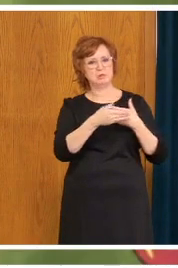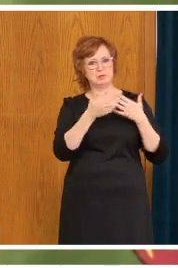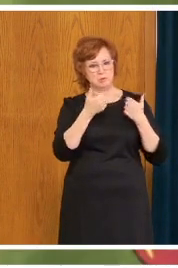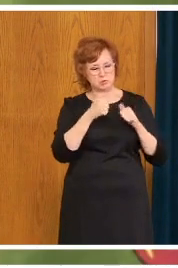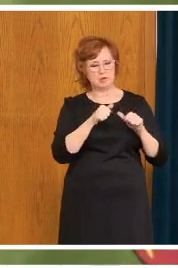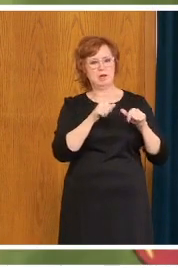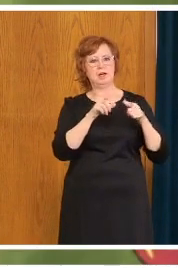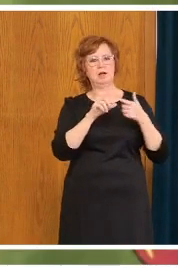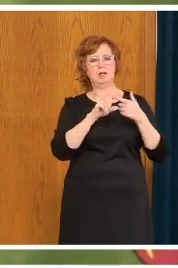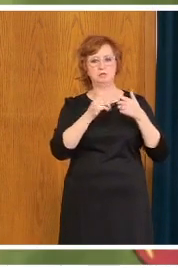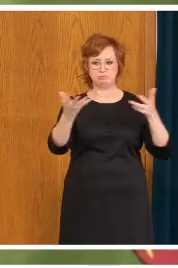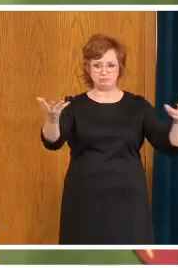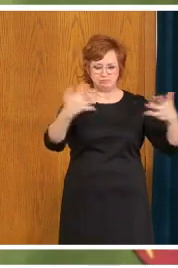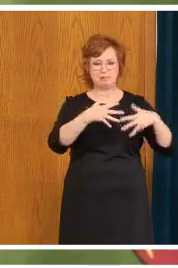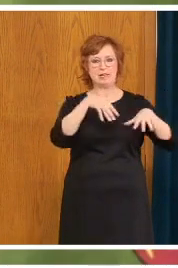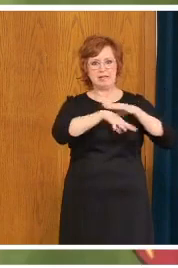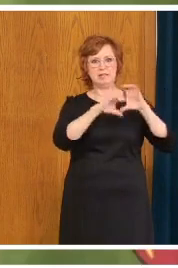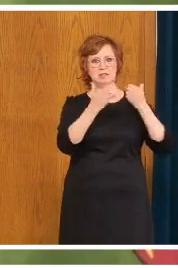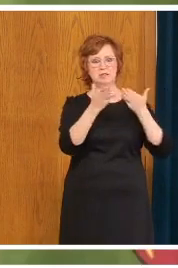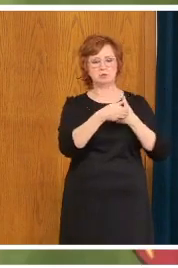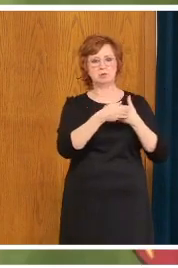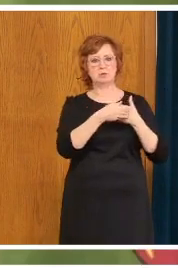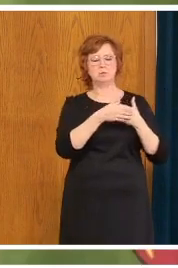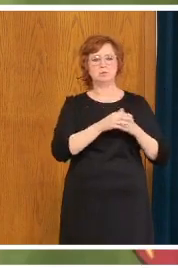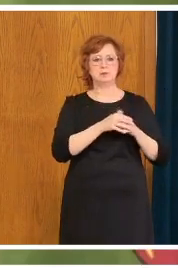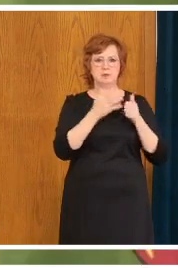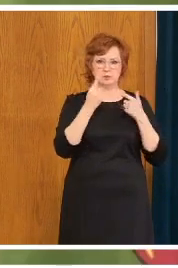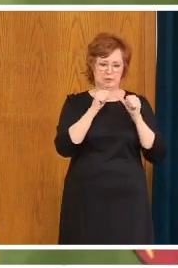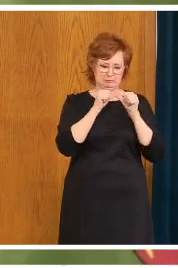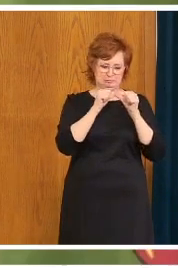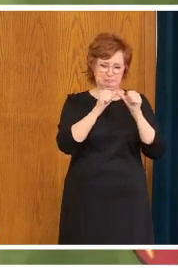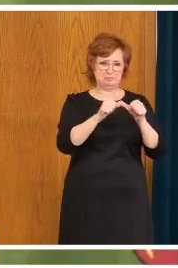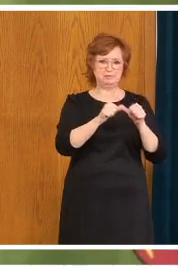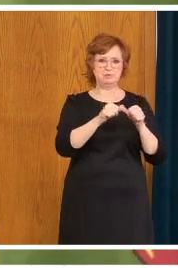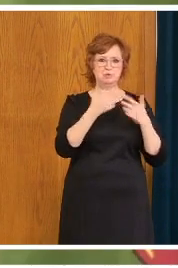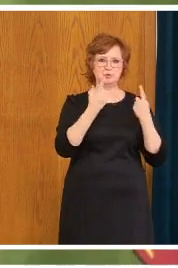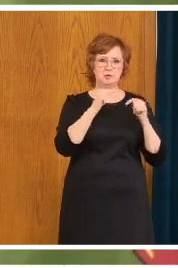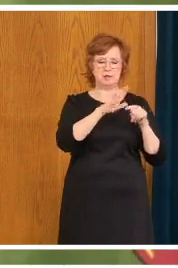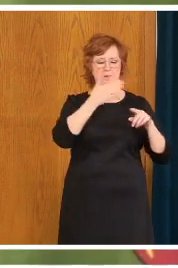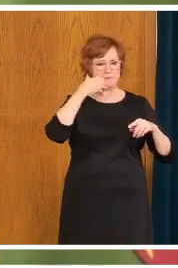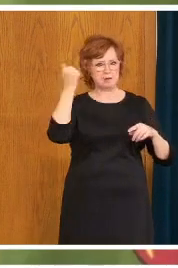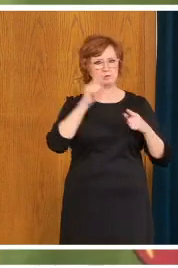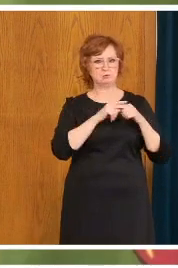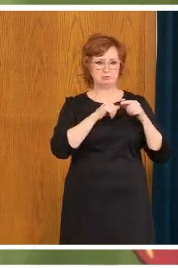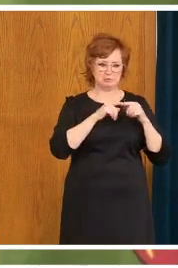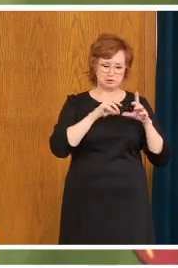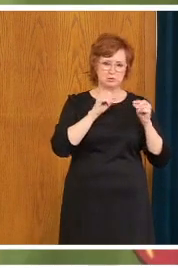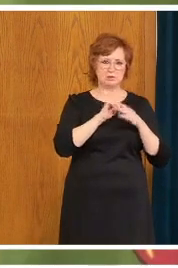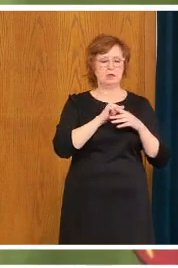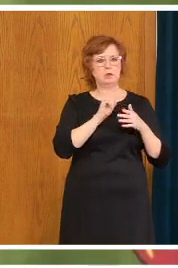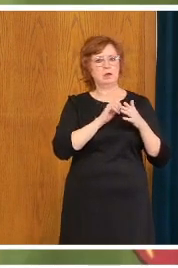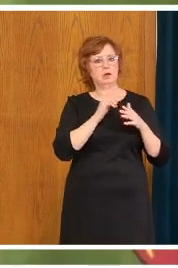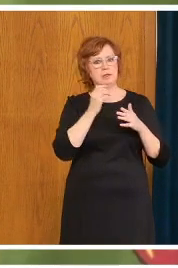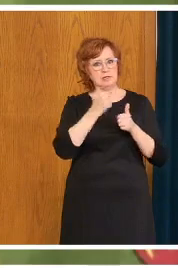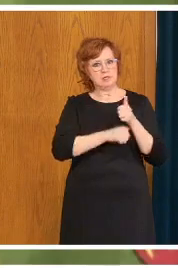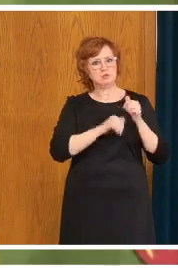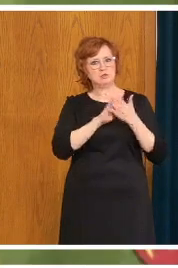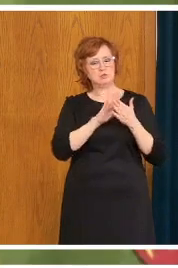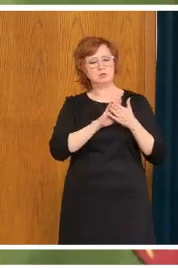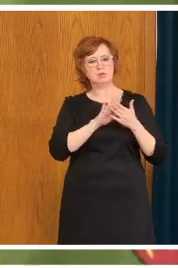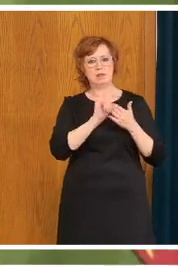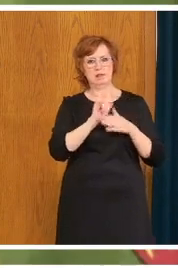as possible. If they have that option to be able to do that, I think that's best made at the local level. And again, teachers